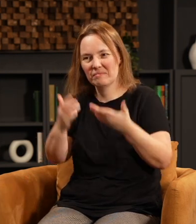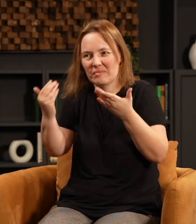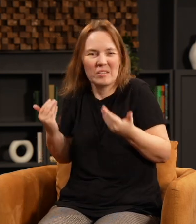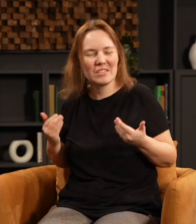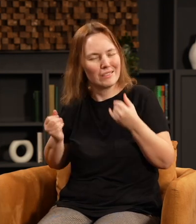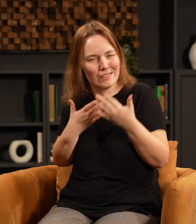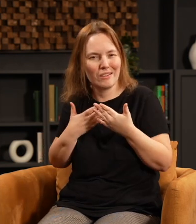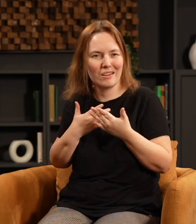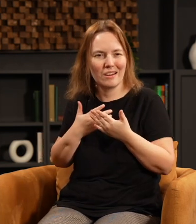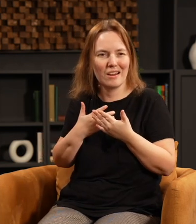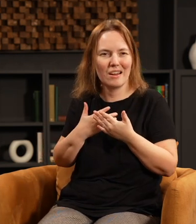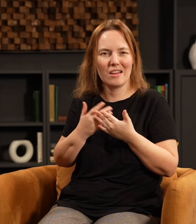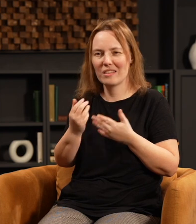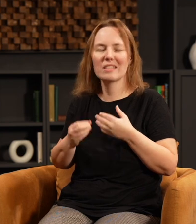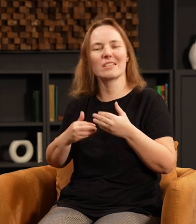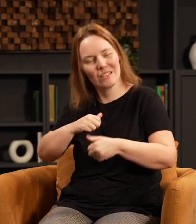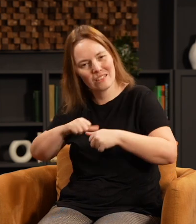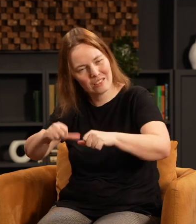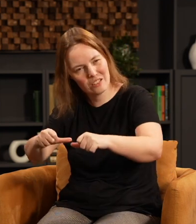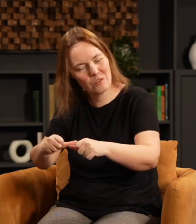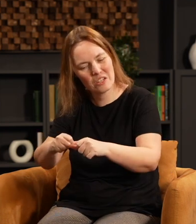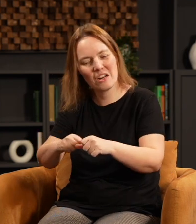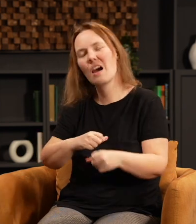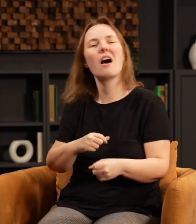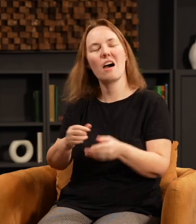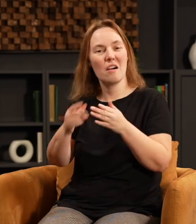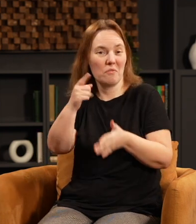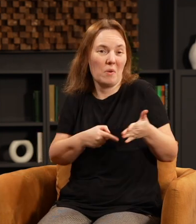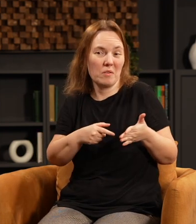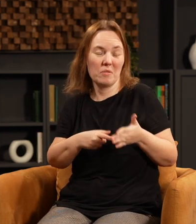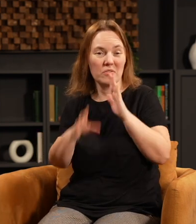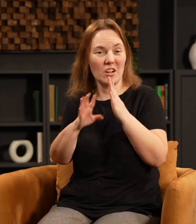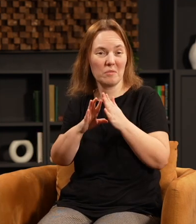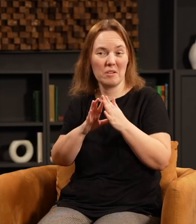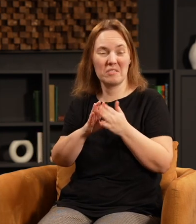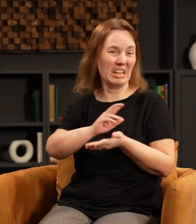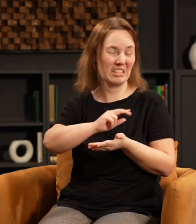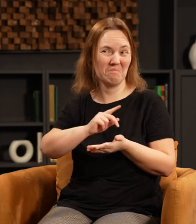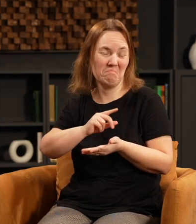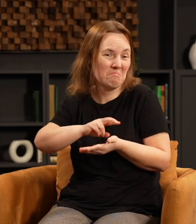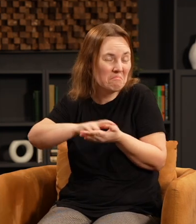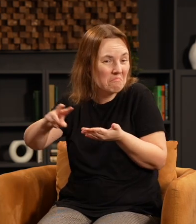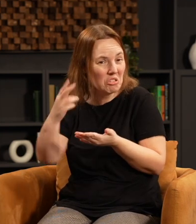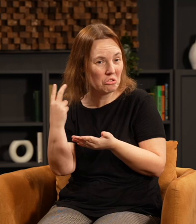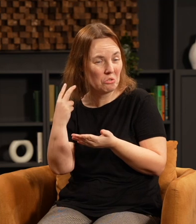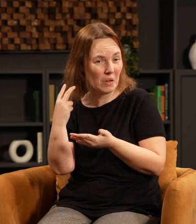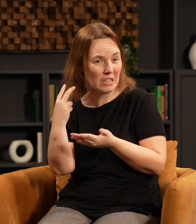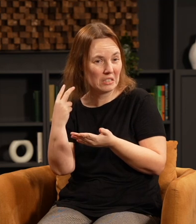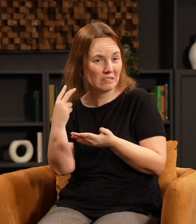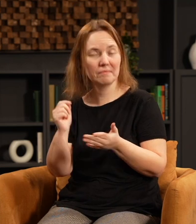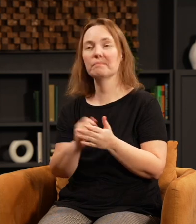messages and you'll have more of a foundation. So we're kind of jumping in here toward the end. But that's just a principle we see in the realm of the Spirit. I found it really interesting,